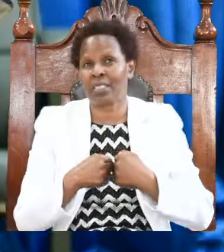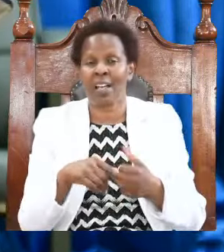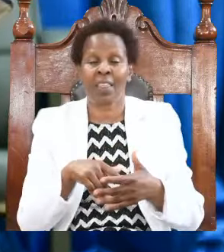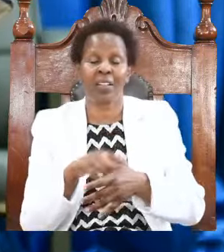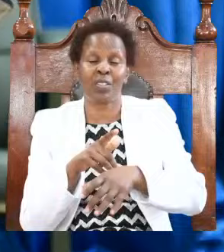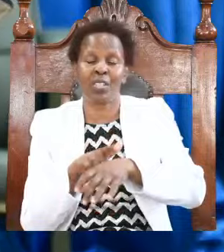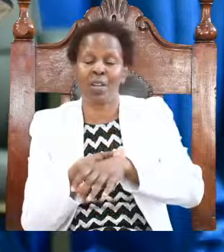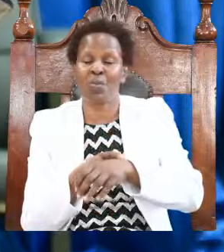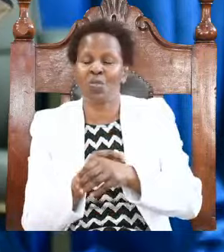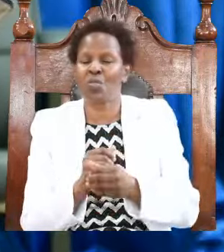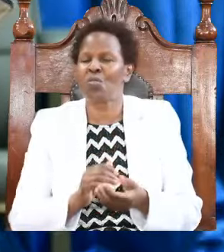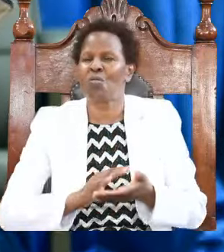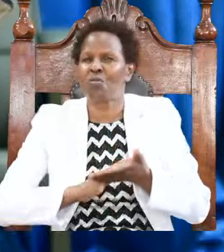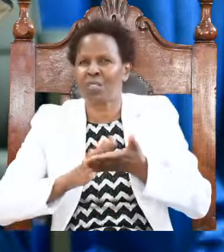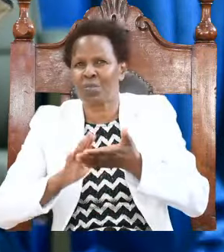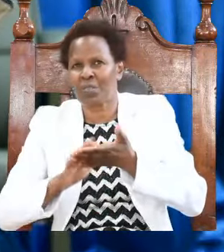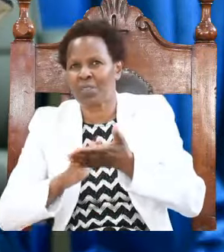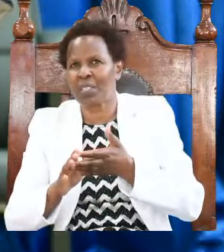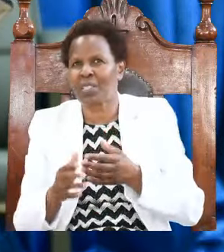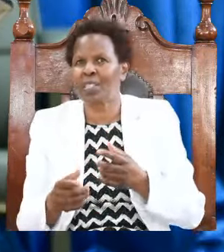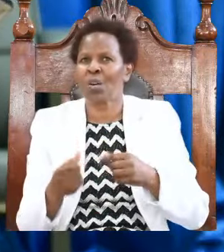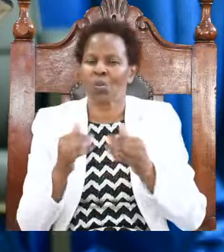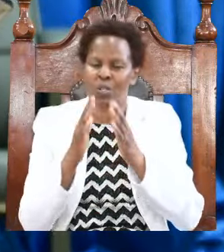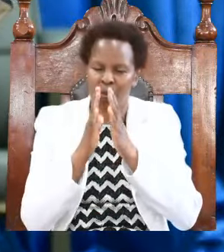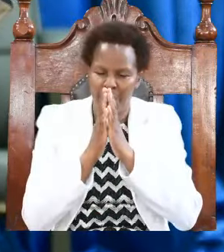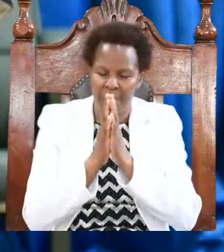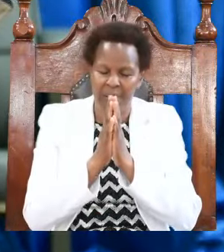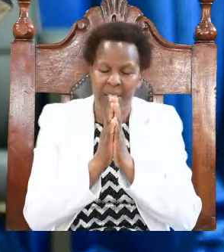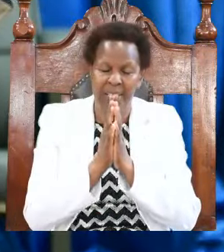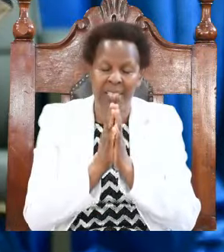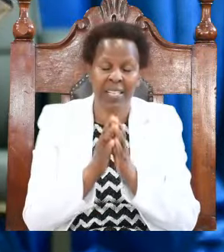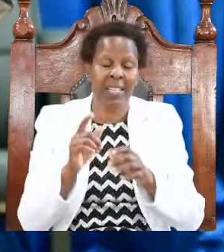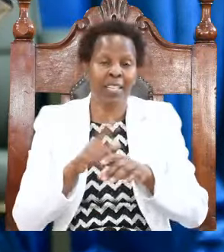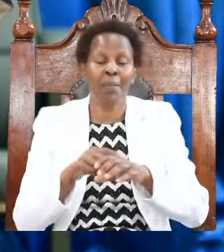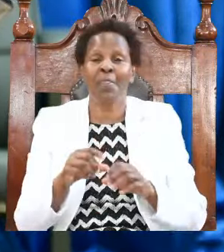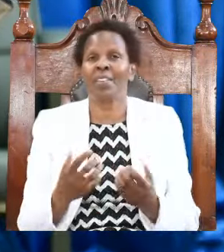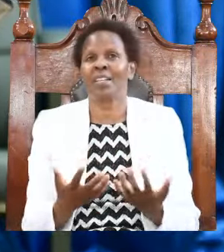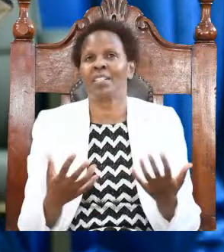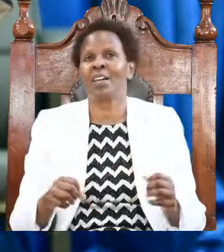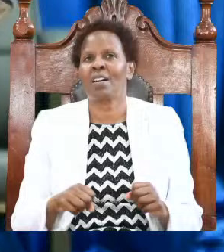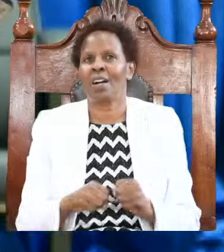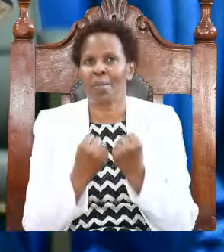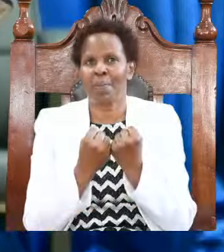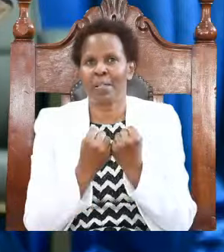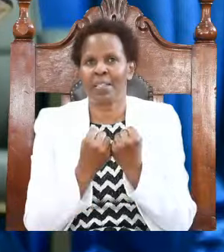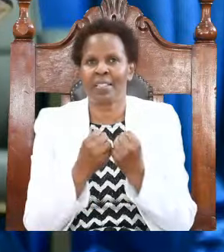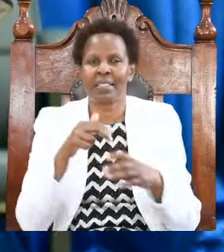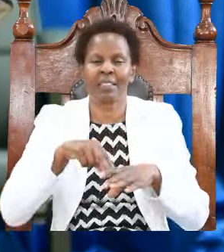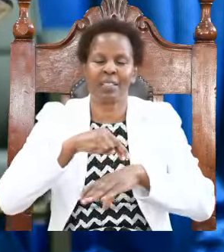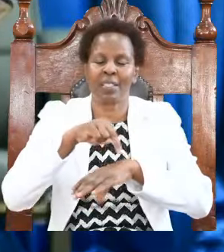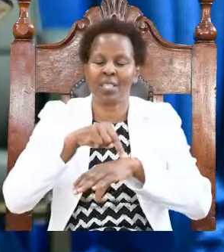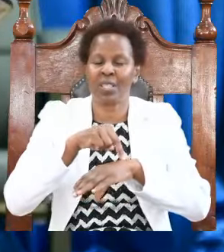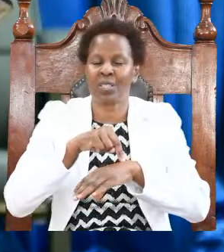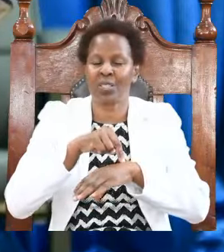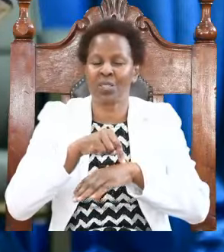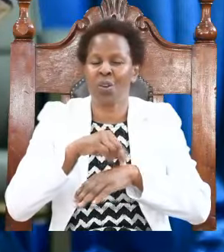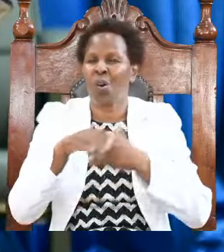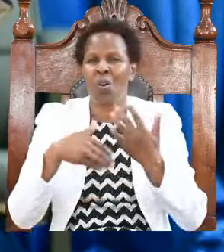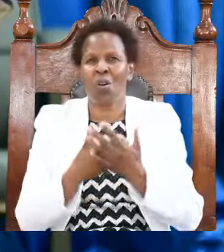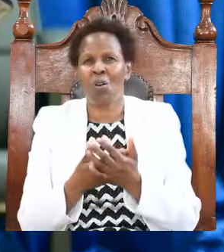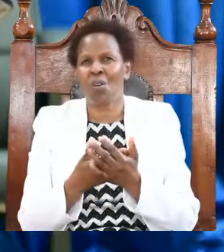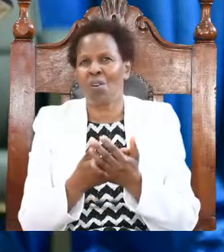you will be rushing, you'll be running. No wonder, whenever things happen and they affect us as a nation, all of us will be